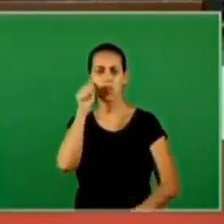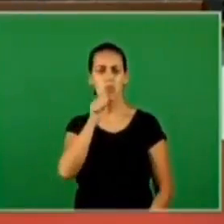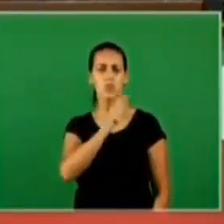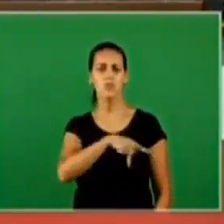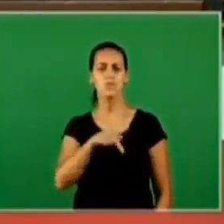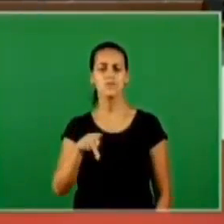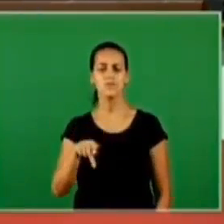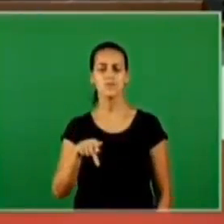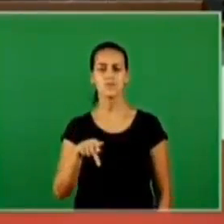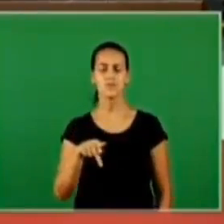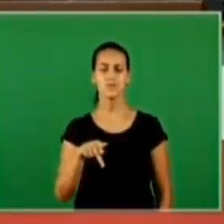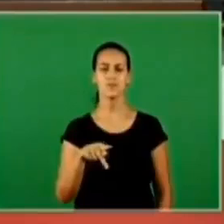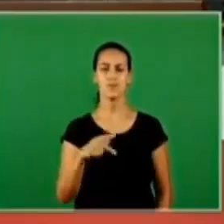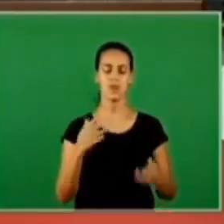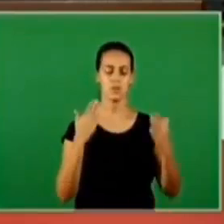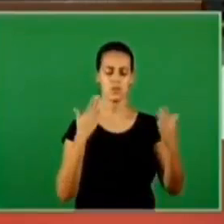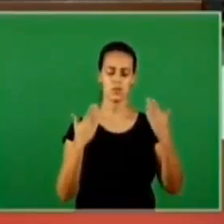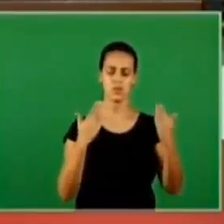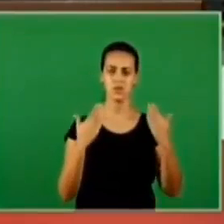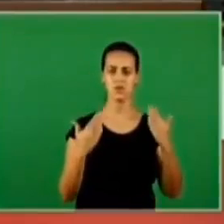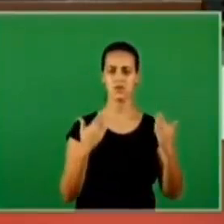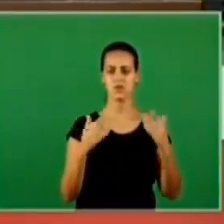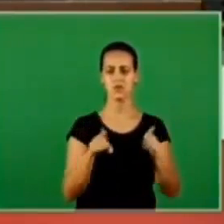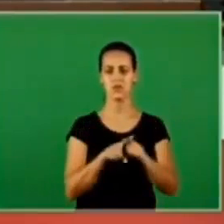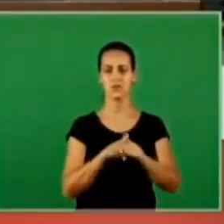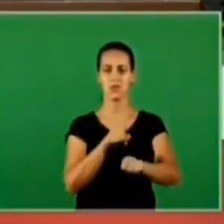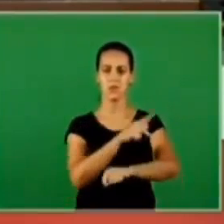teachers in psychology,